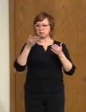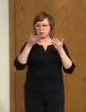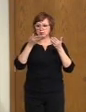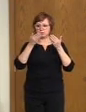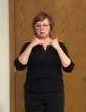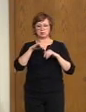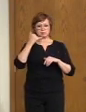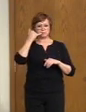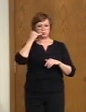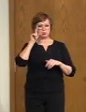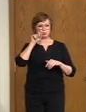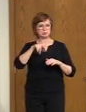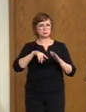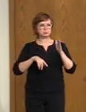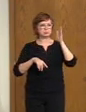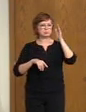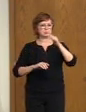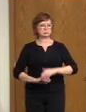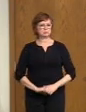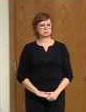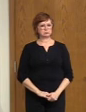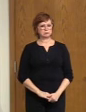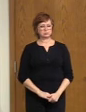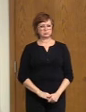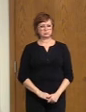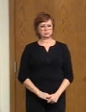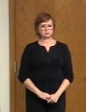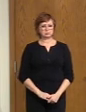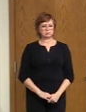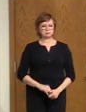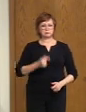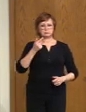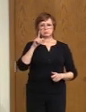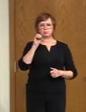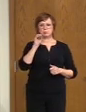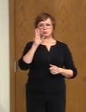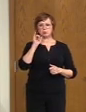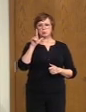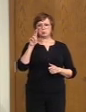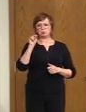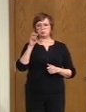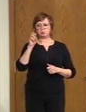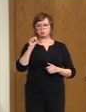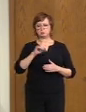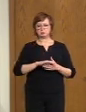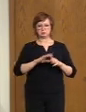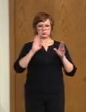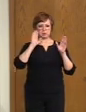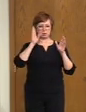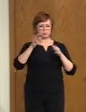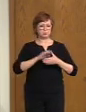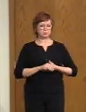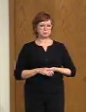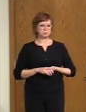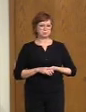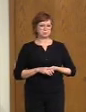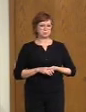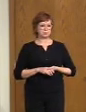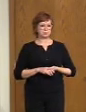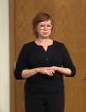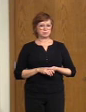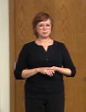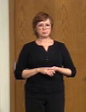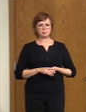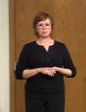next question from the phone line. We have Roberta Bell with Global. Hi, in follow-up to